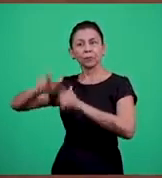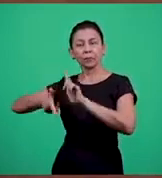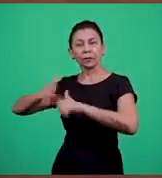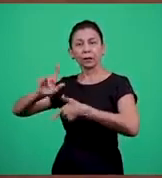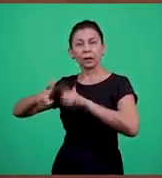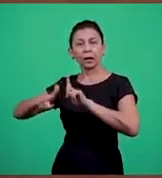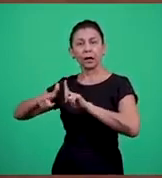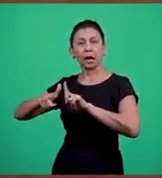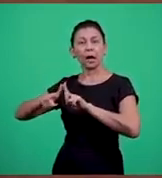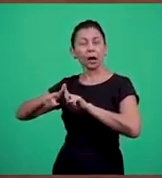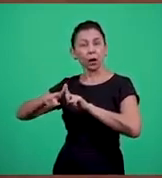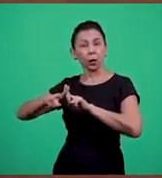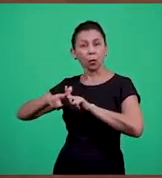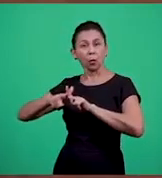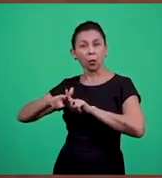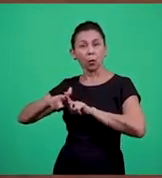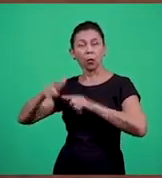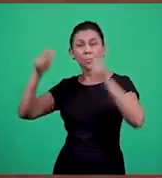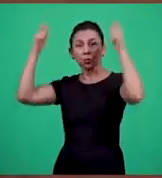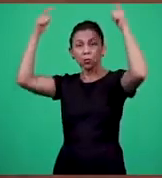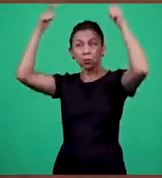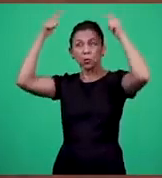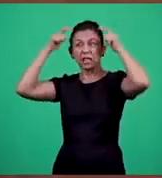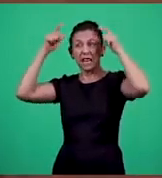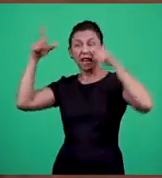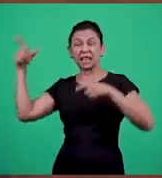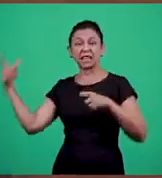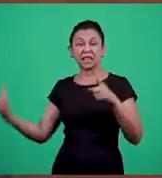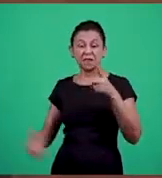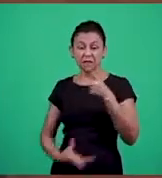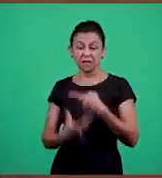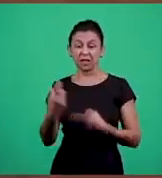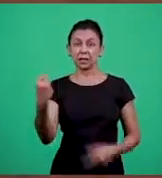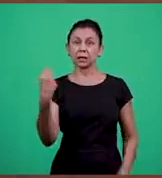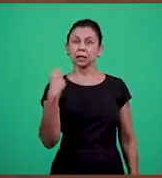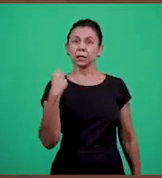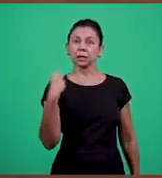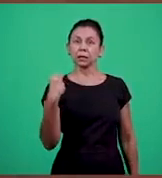I also heard that the God of Israel